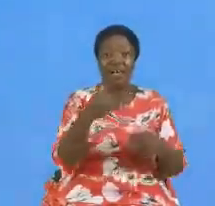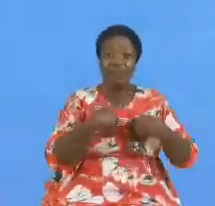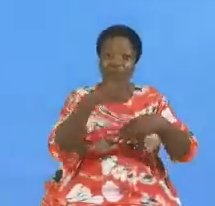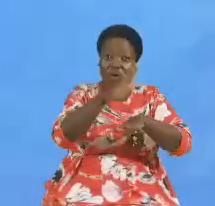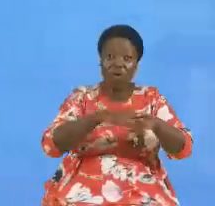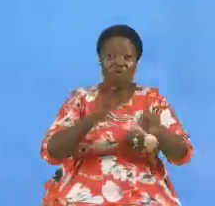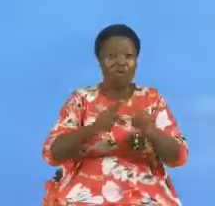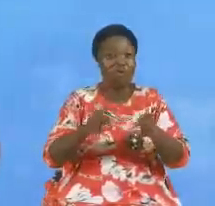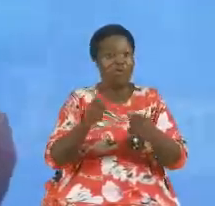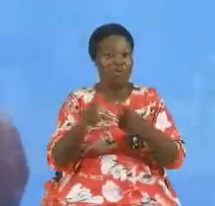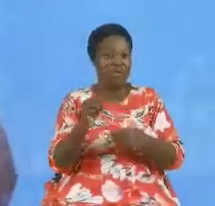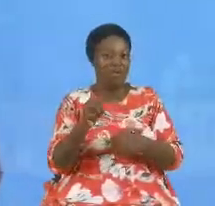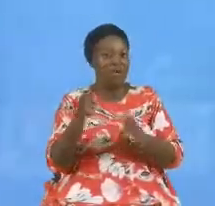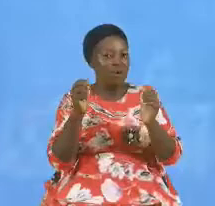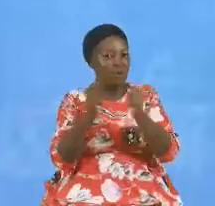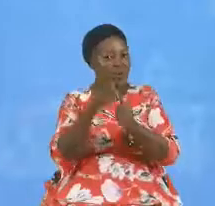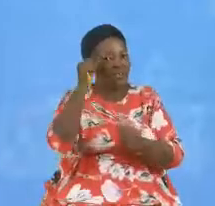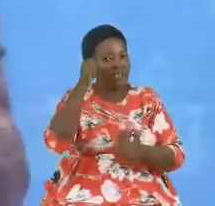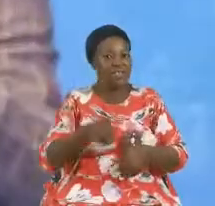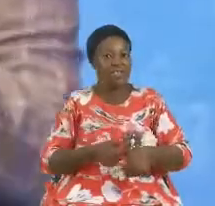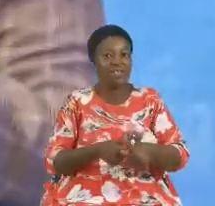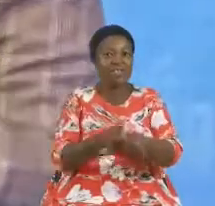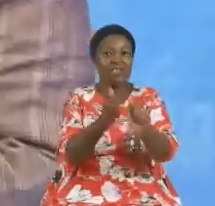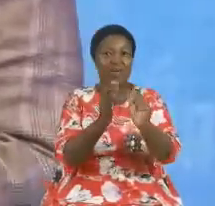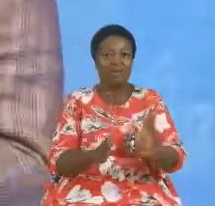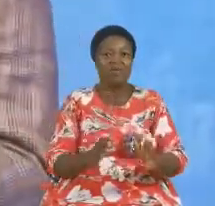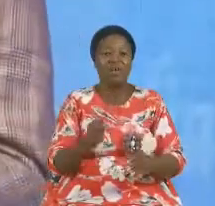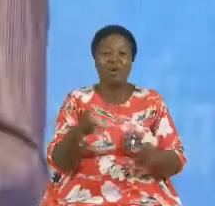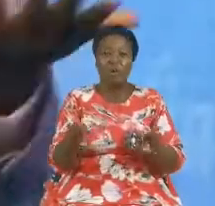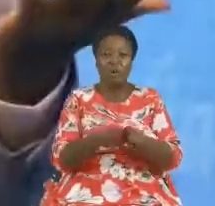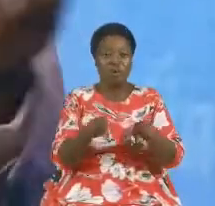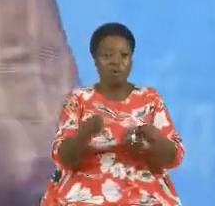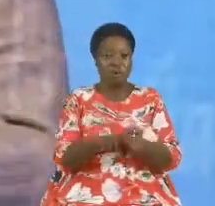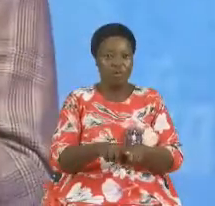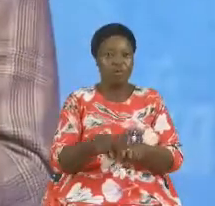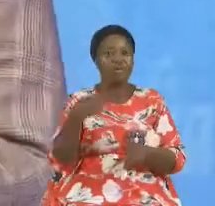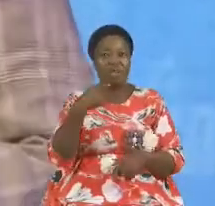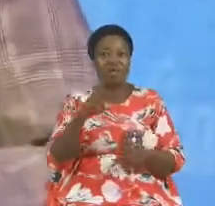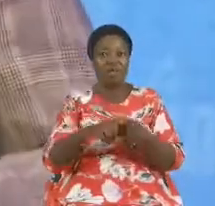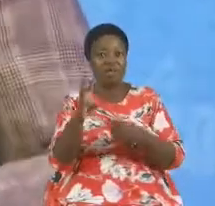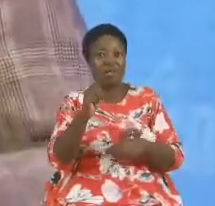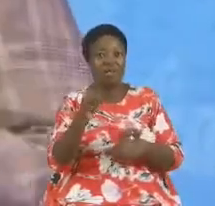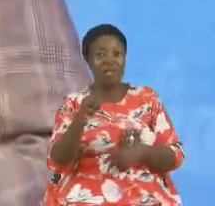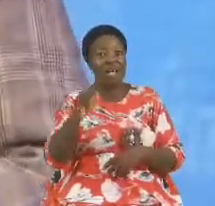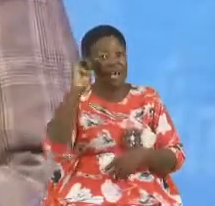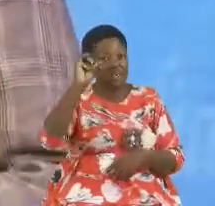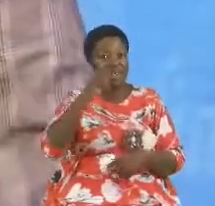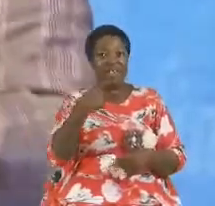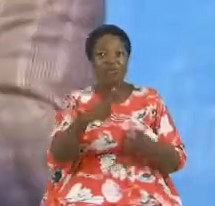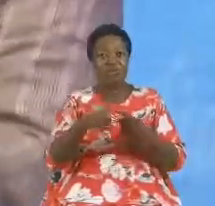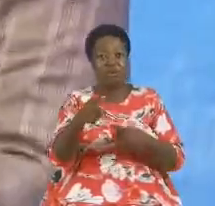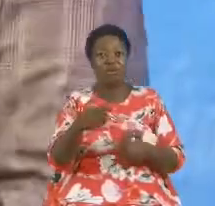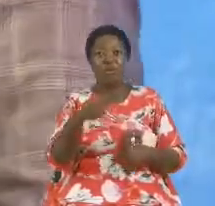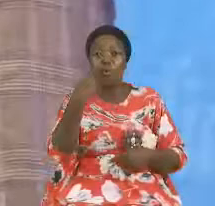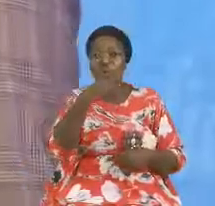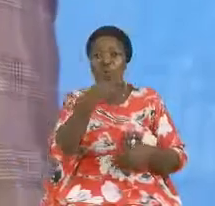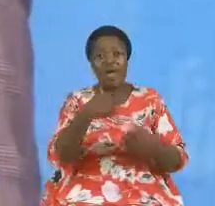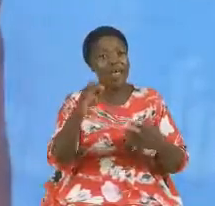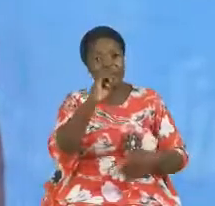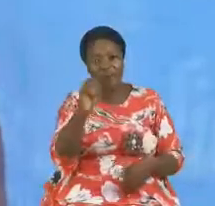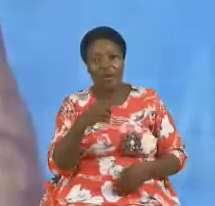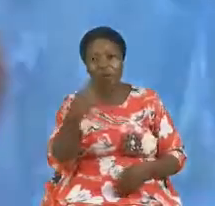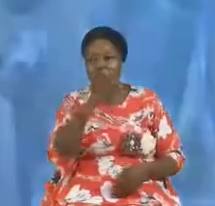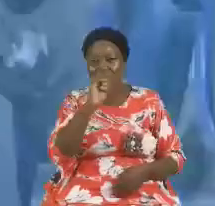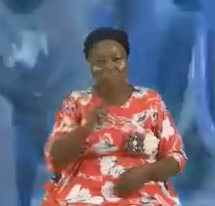When he had called the people unto him with his disciples also, he said